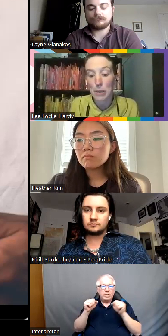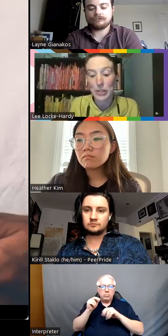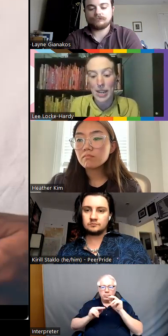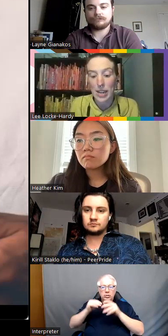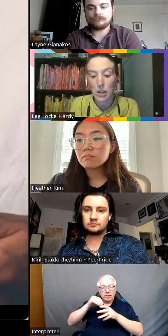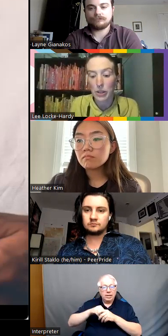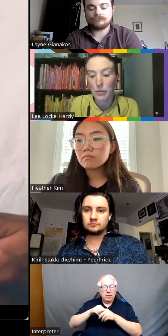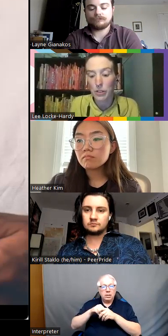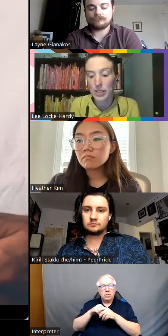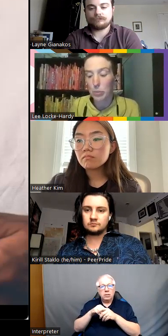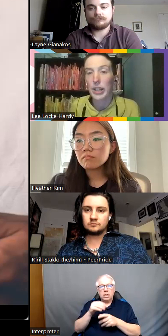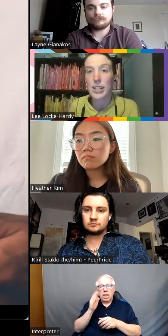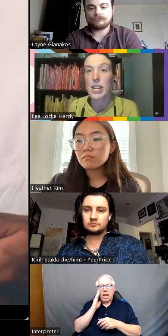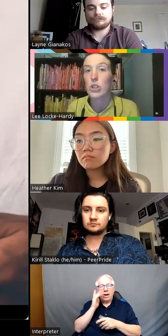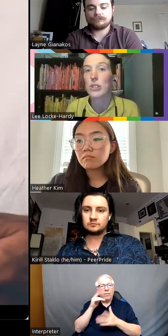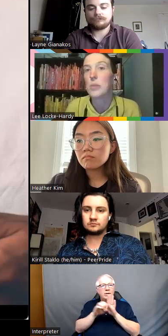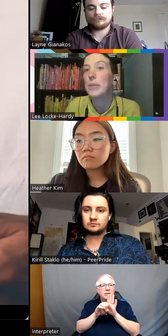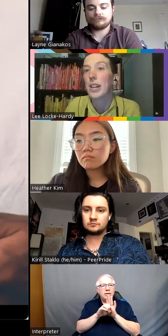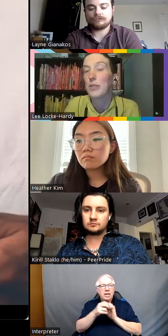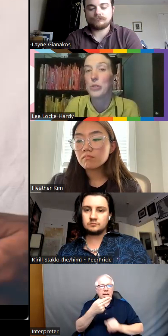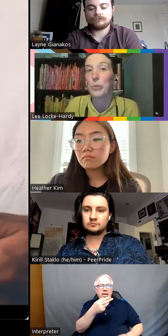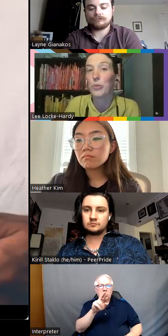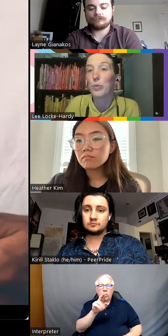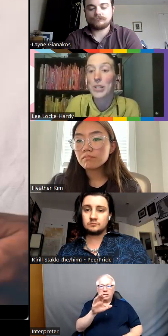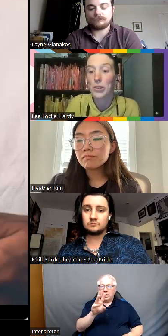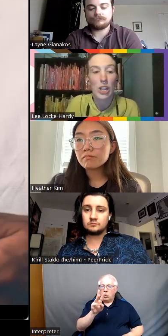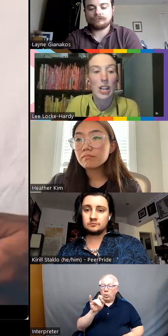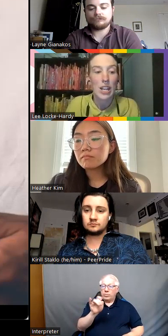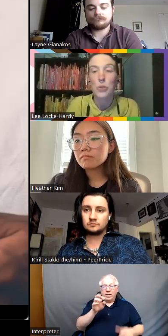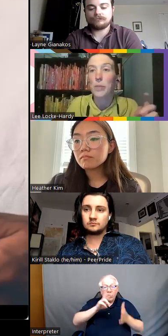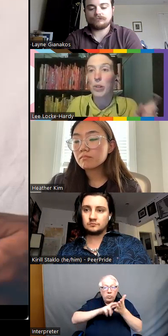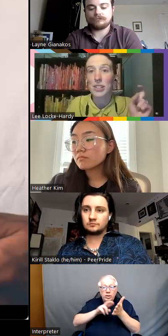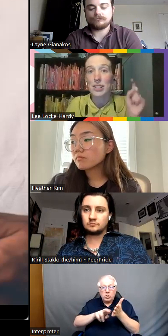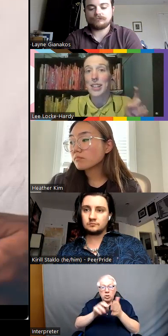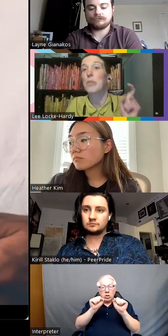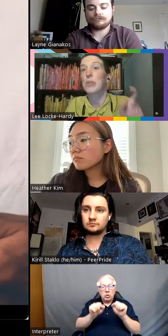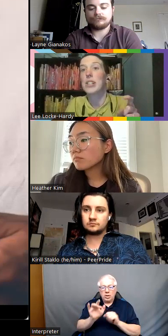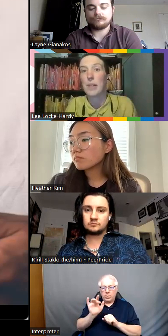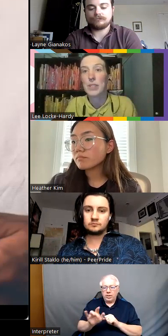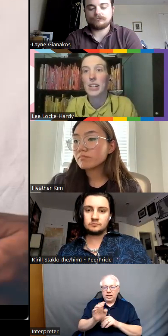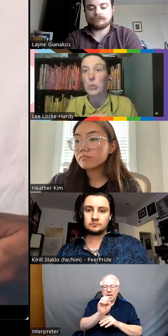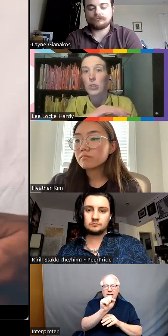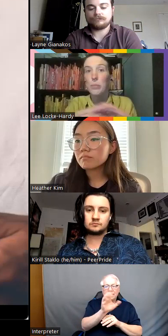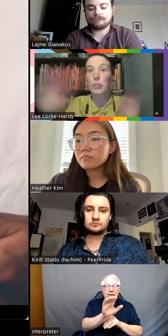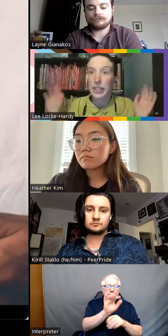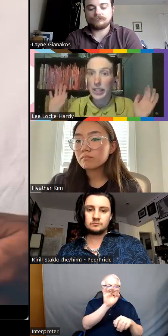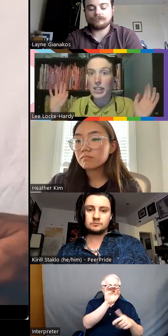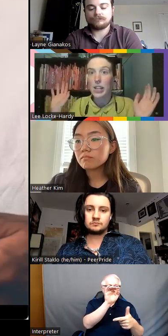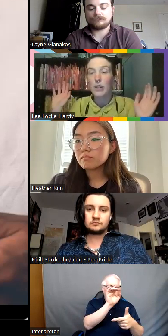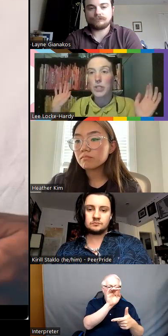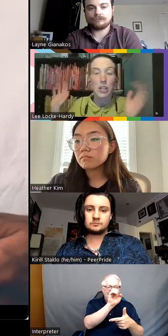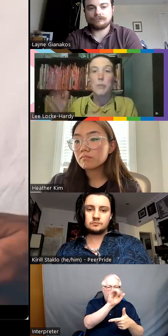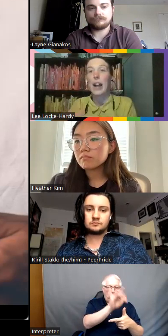be built in. I know that, for example, like the HRC website, if you're doing research, you can press escape 3 times and it will